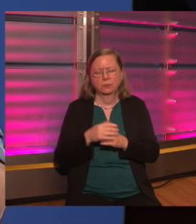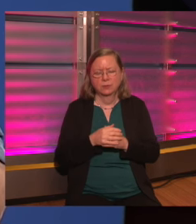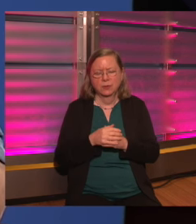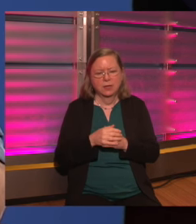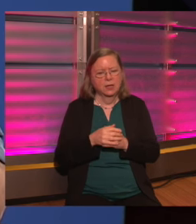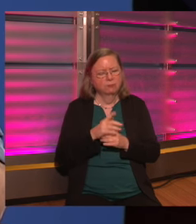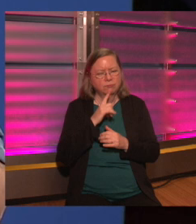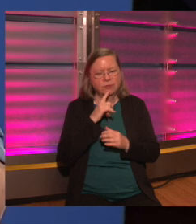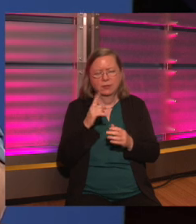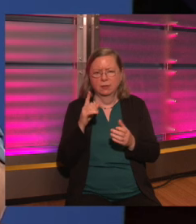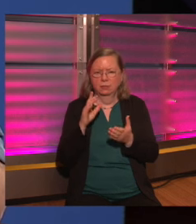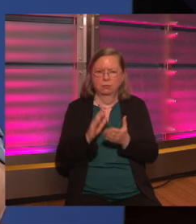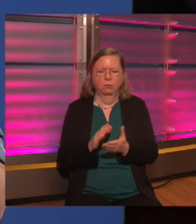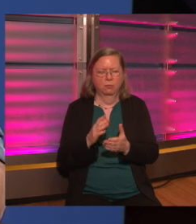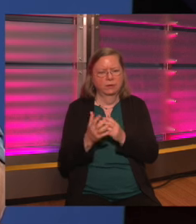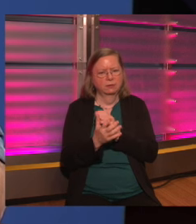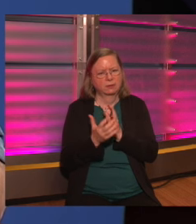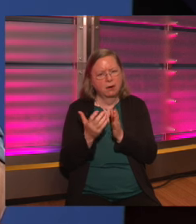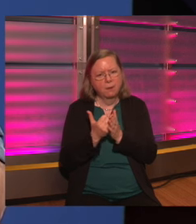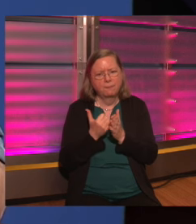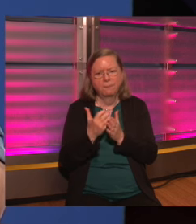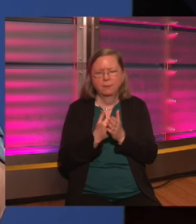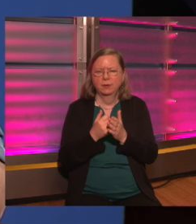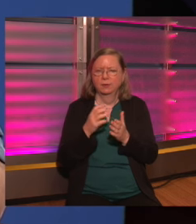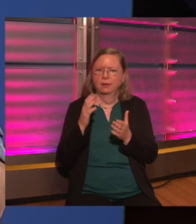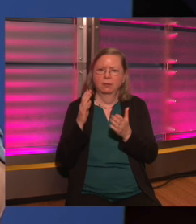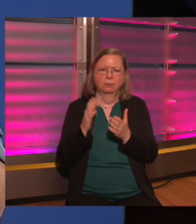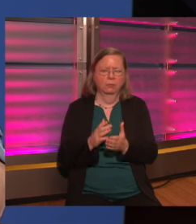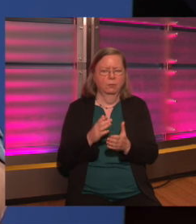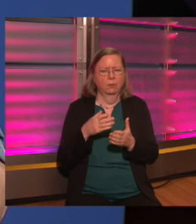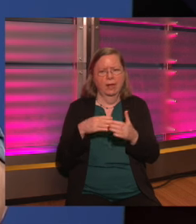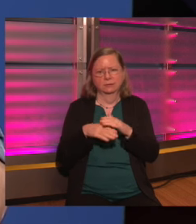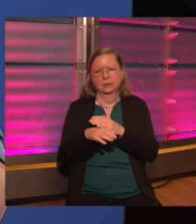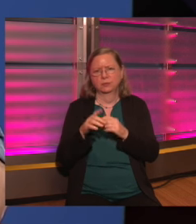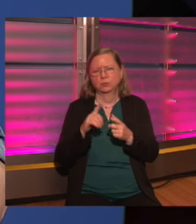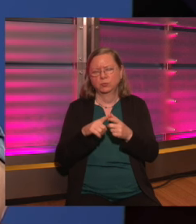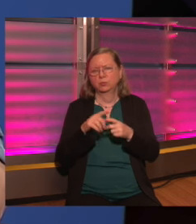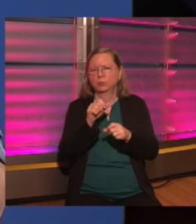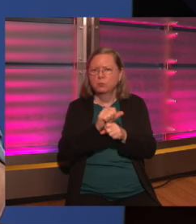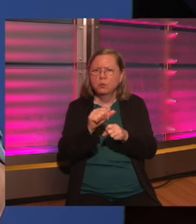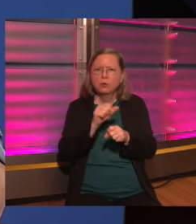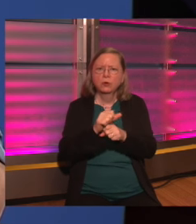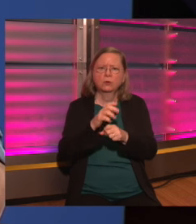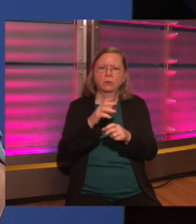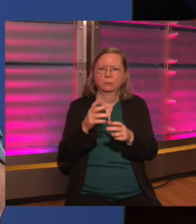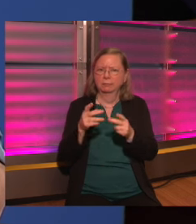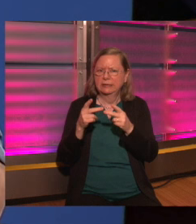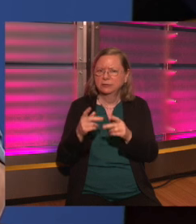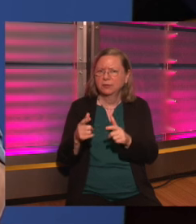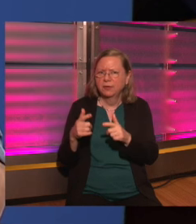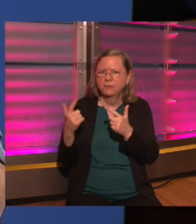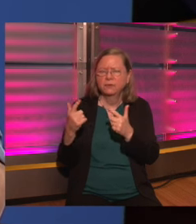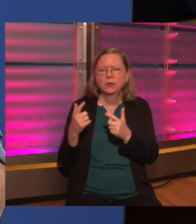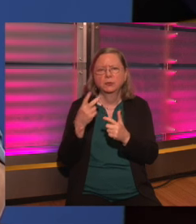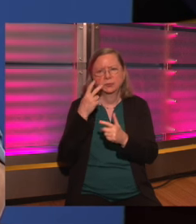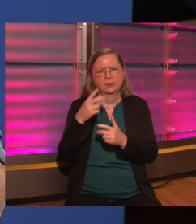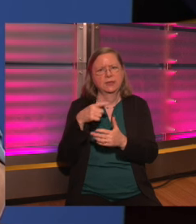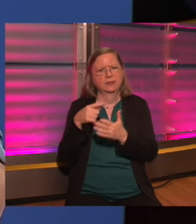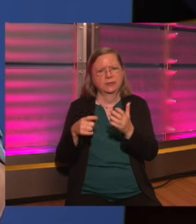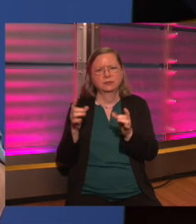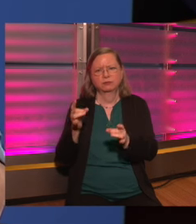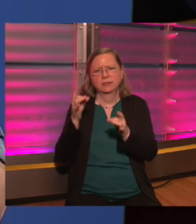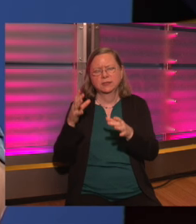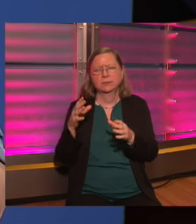very low income, very little access to work or places to live. So you do see, especially in these types of crisis, more vulnerability